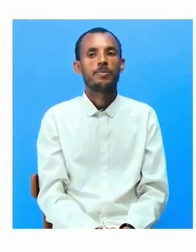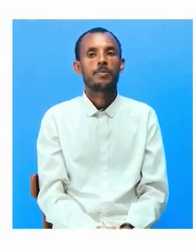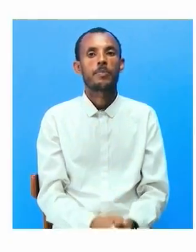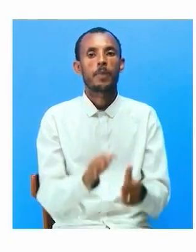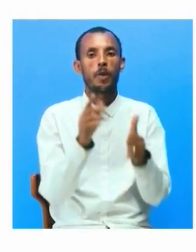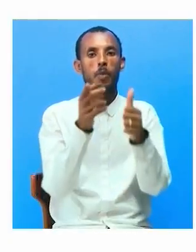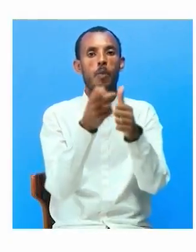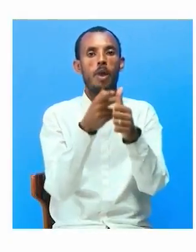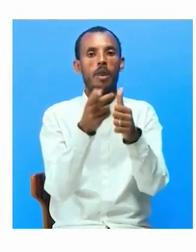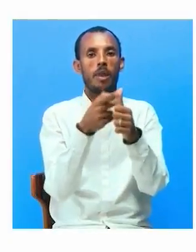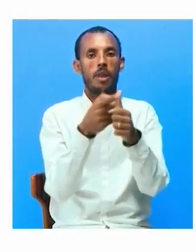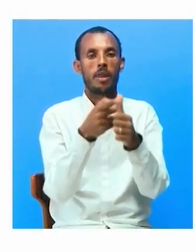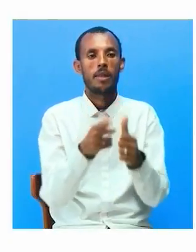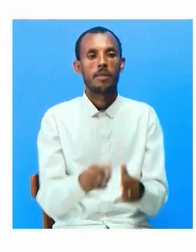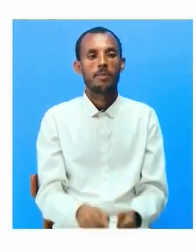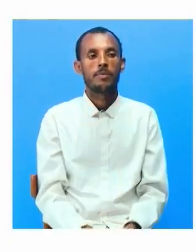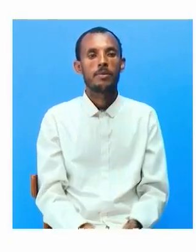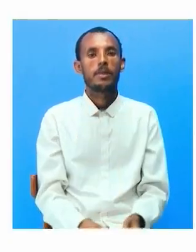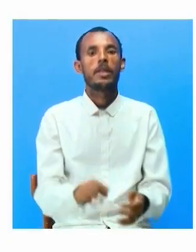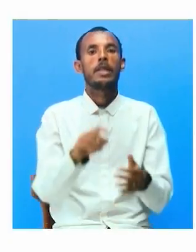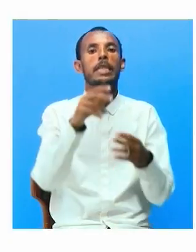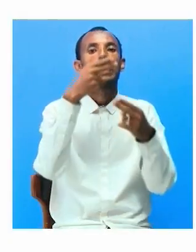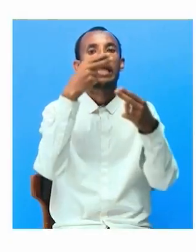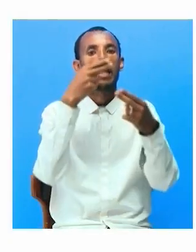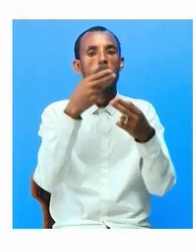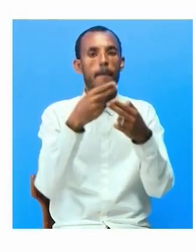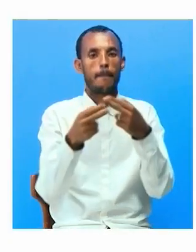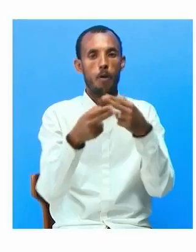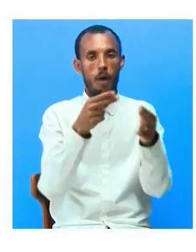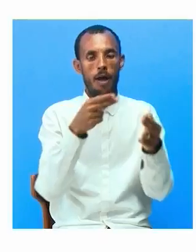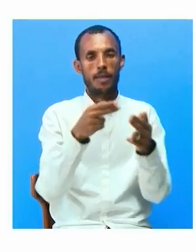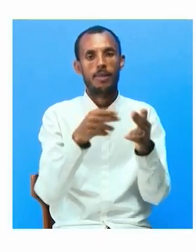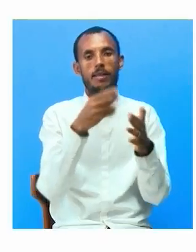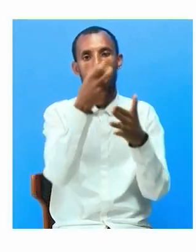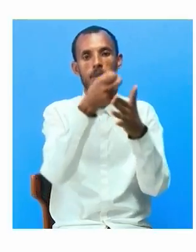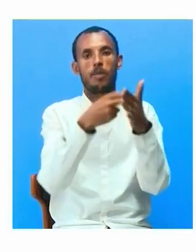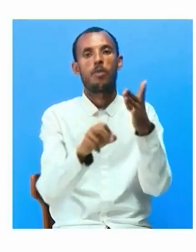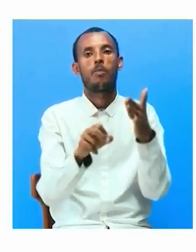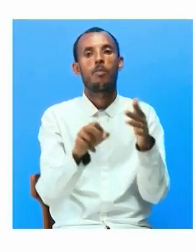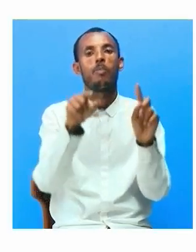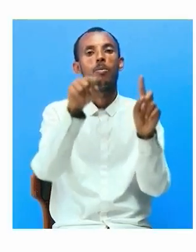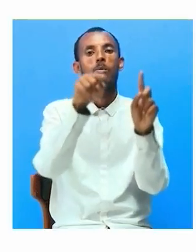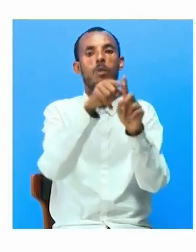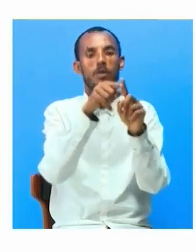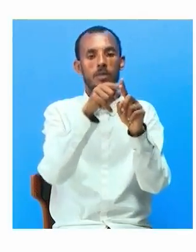1. The product of positive,